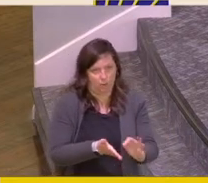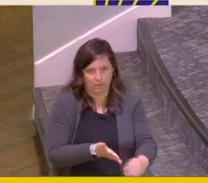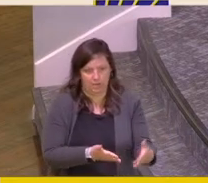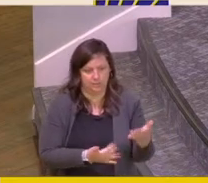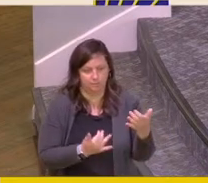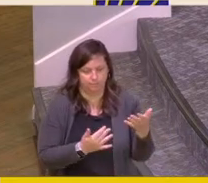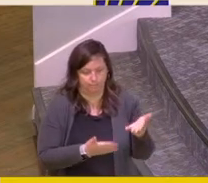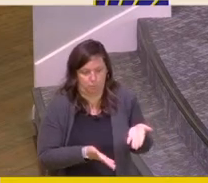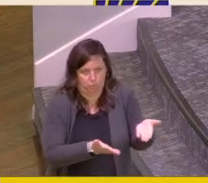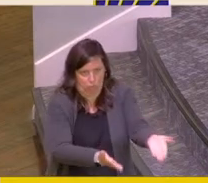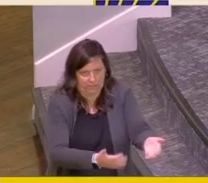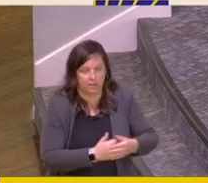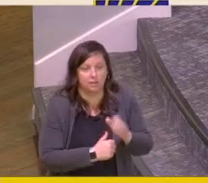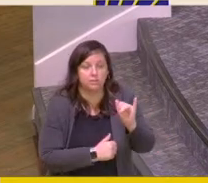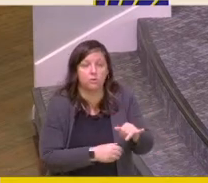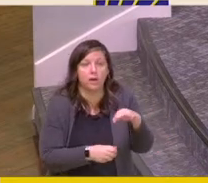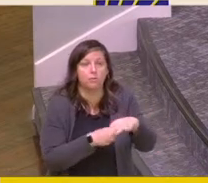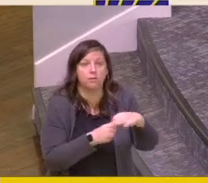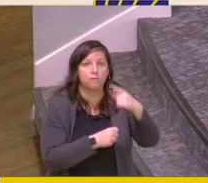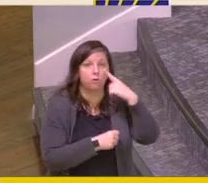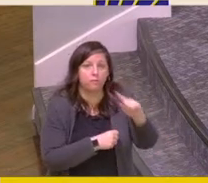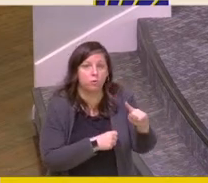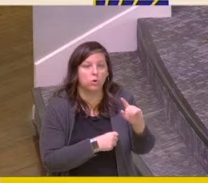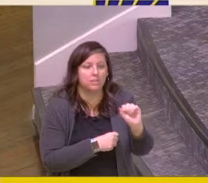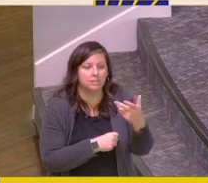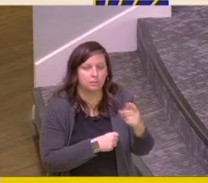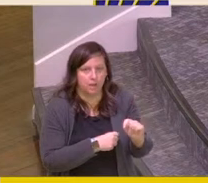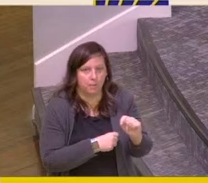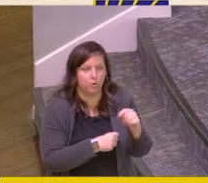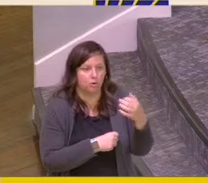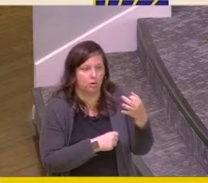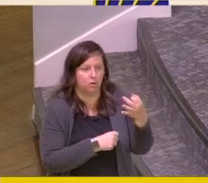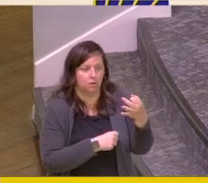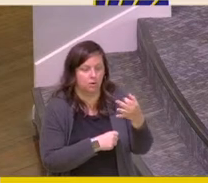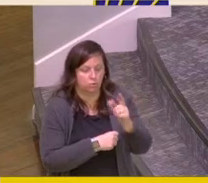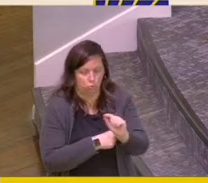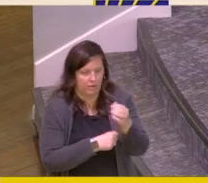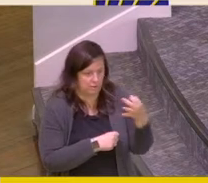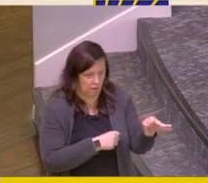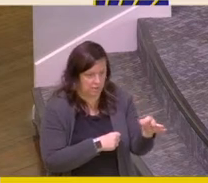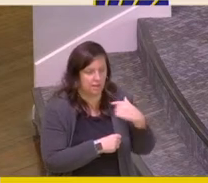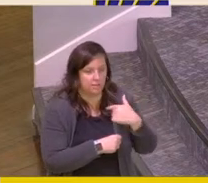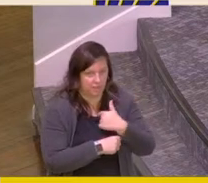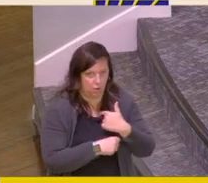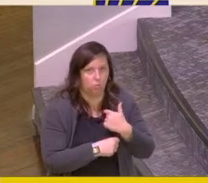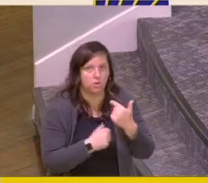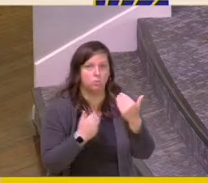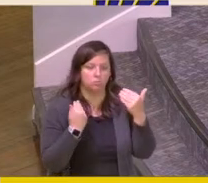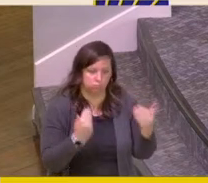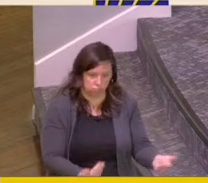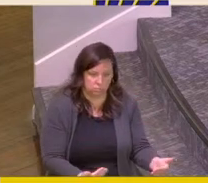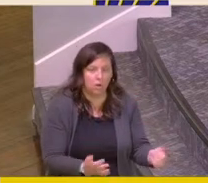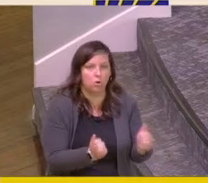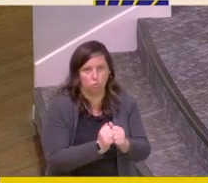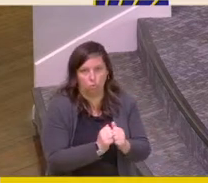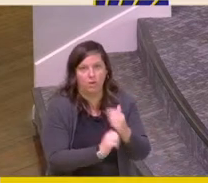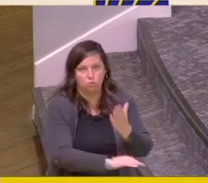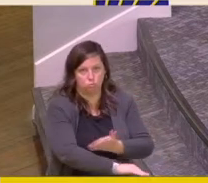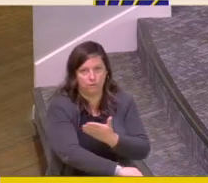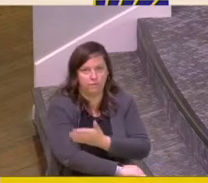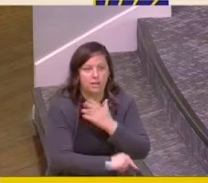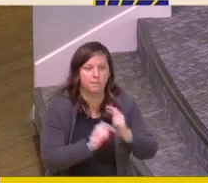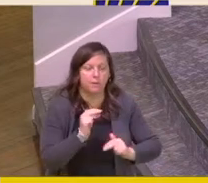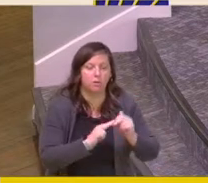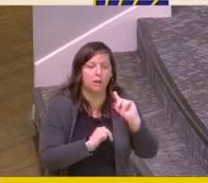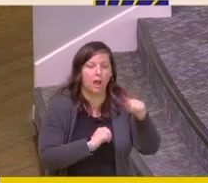was the vote in September 2019, that we would move forward with renovating, and that the only building